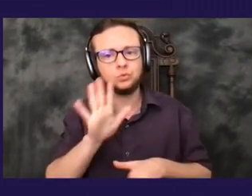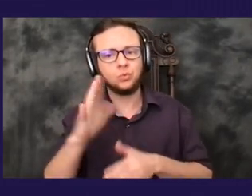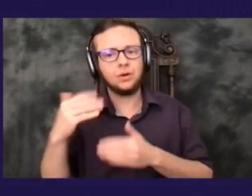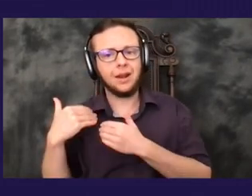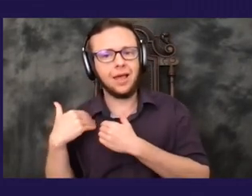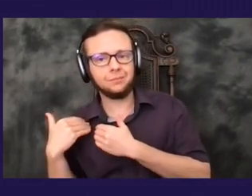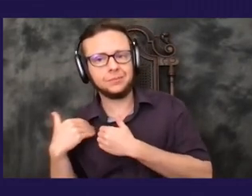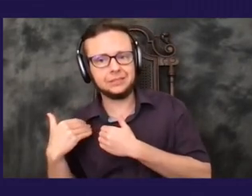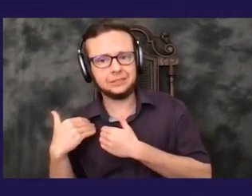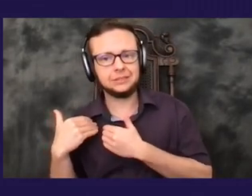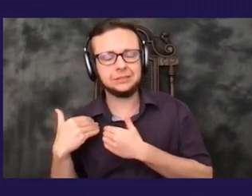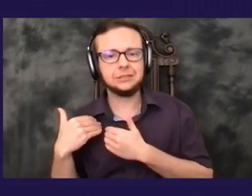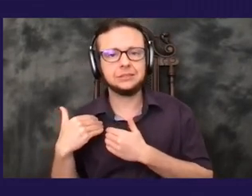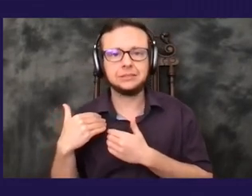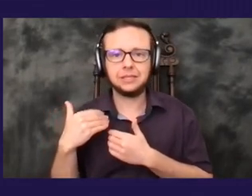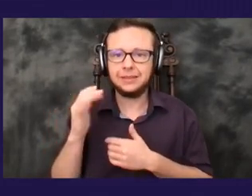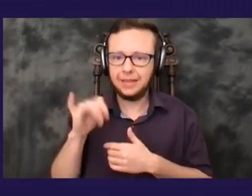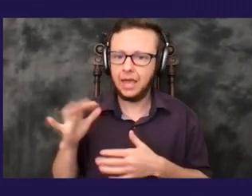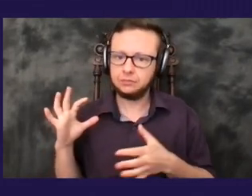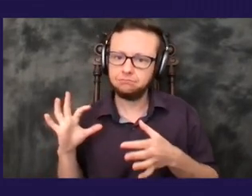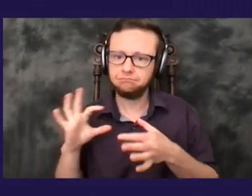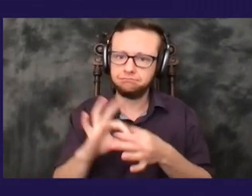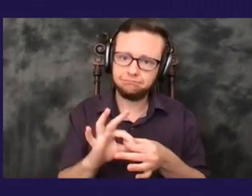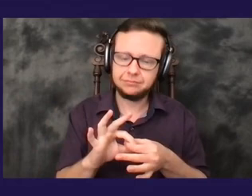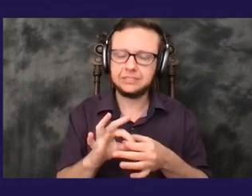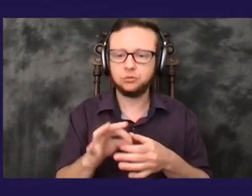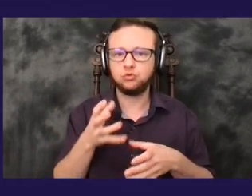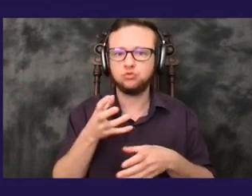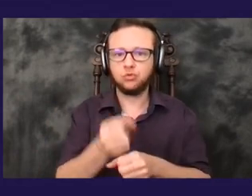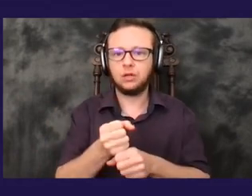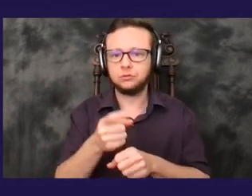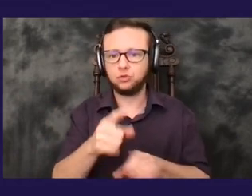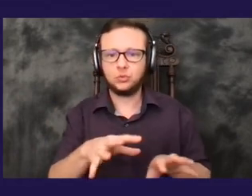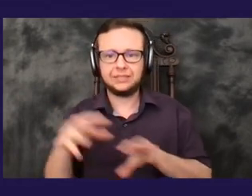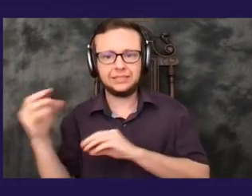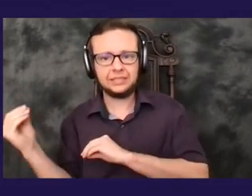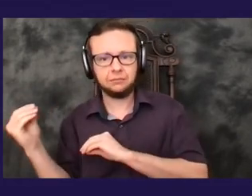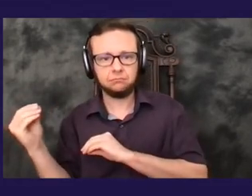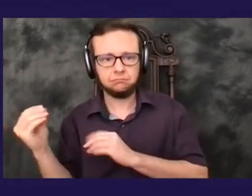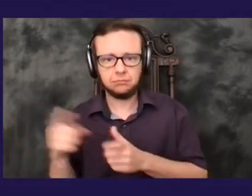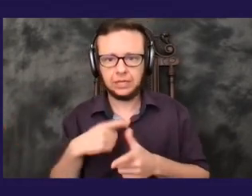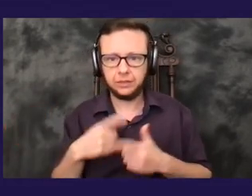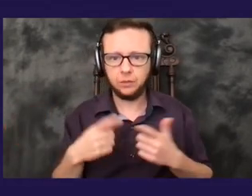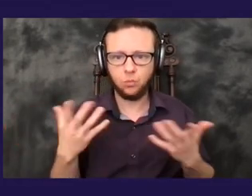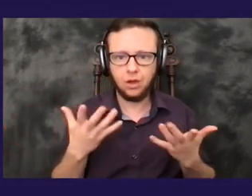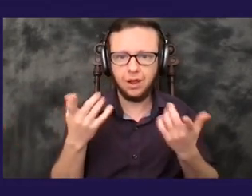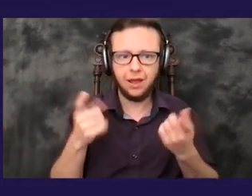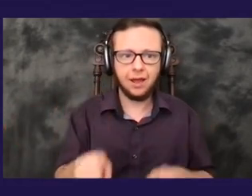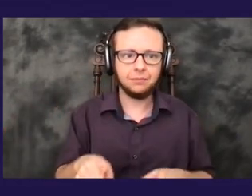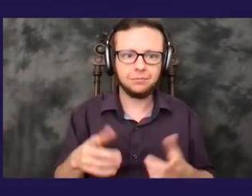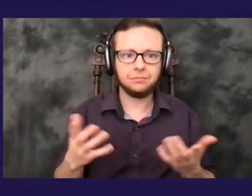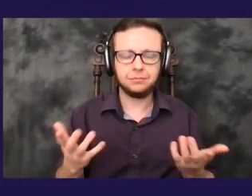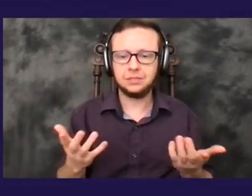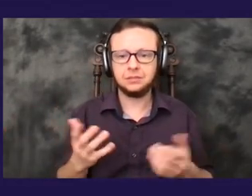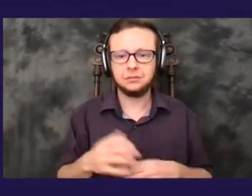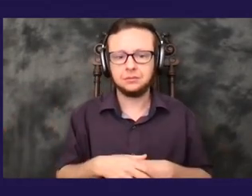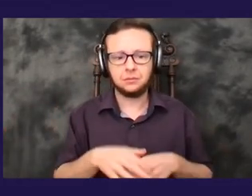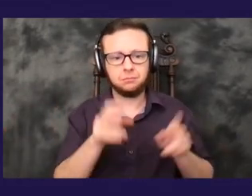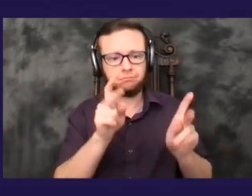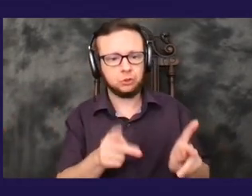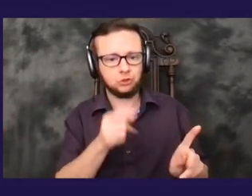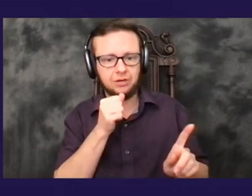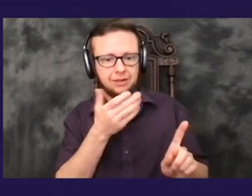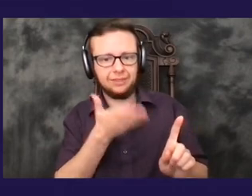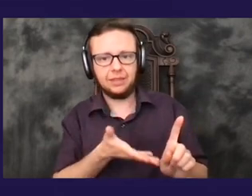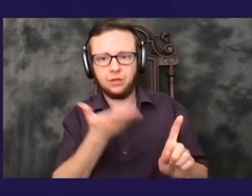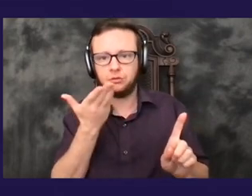a proxy for trust. You leave. What happens then? Well, it's the person's not here anymore. It's hard to trust